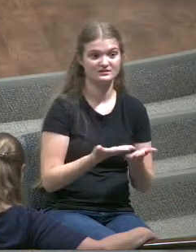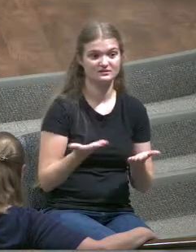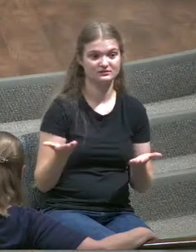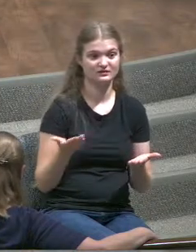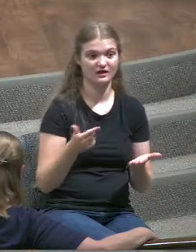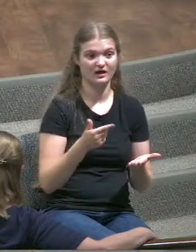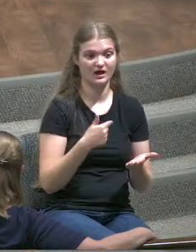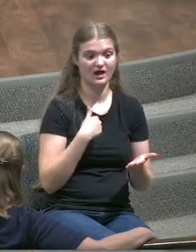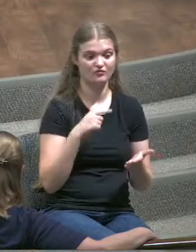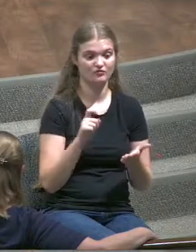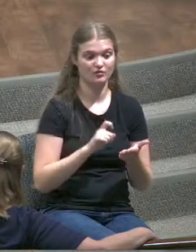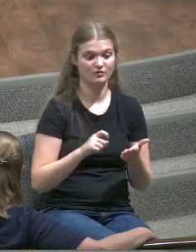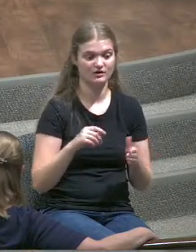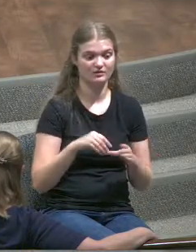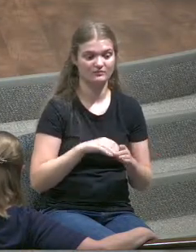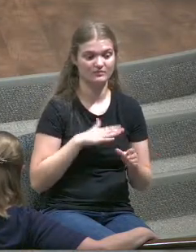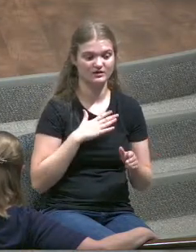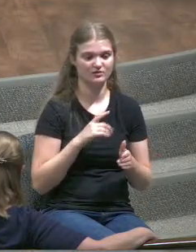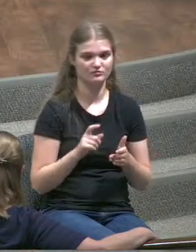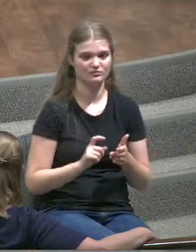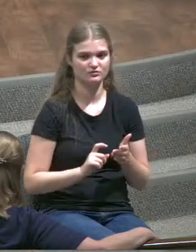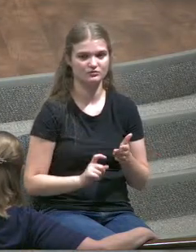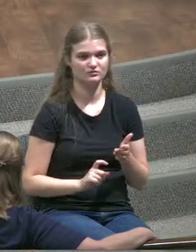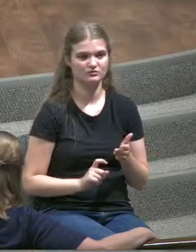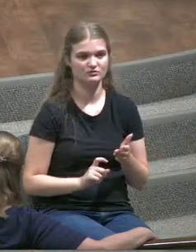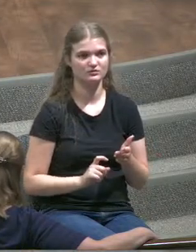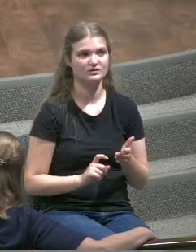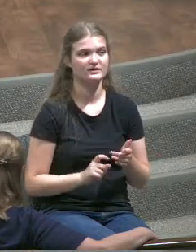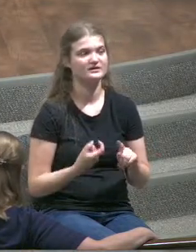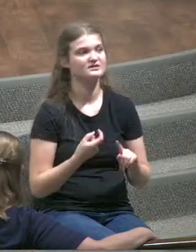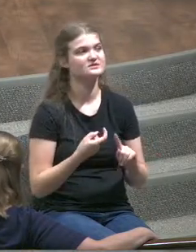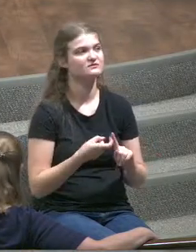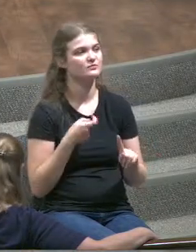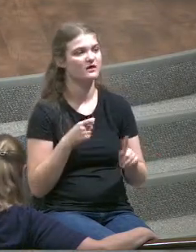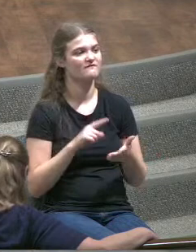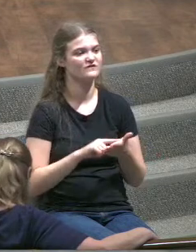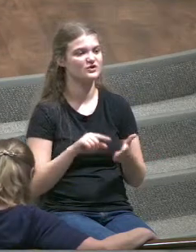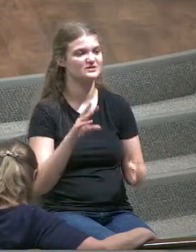The next thing I have written in my notes comes from verses